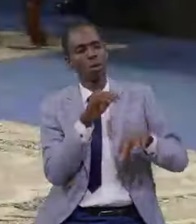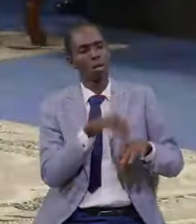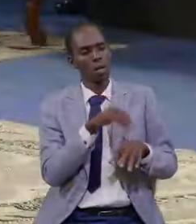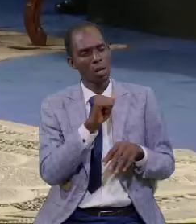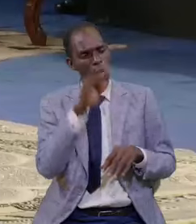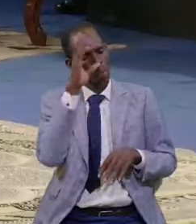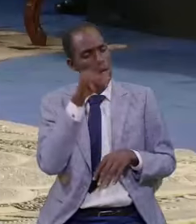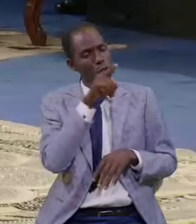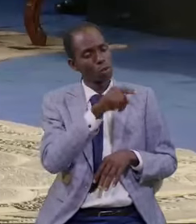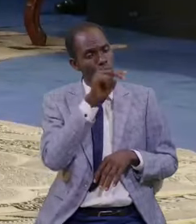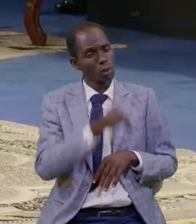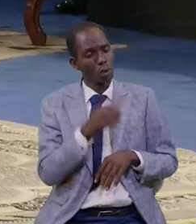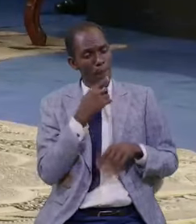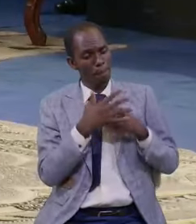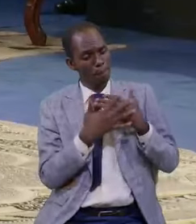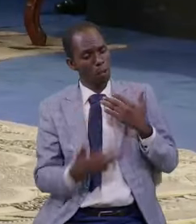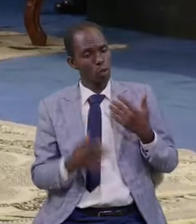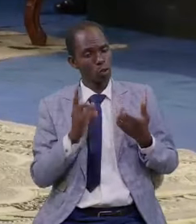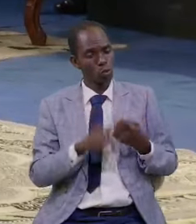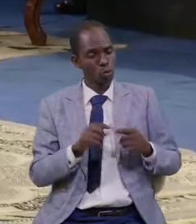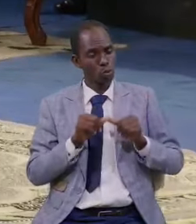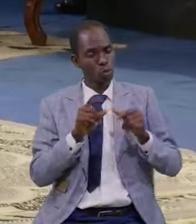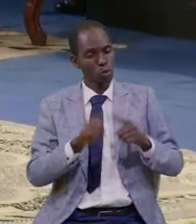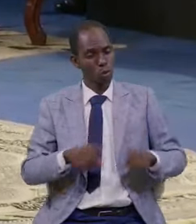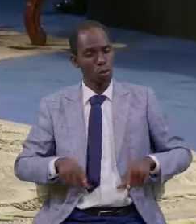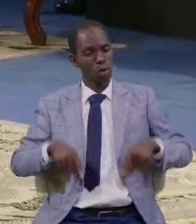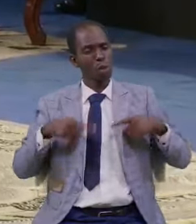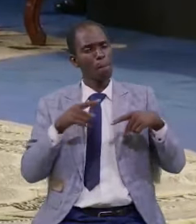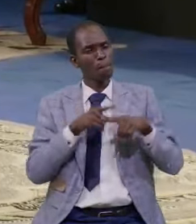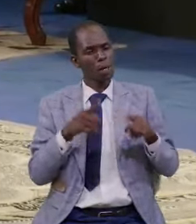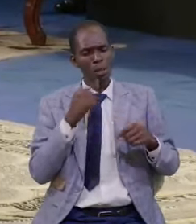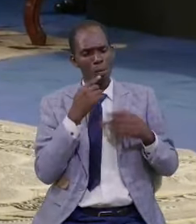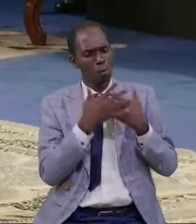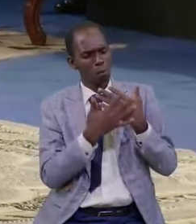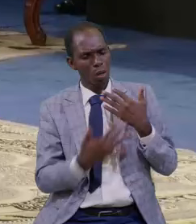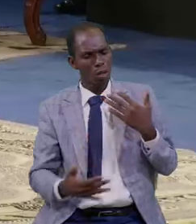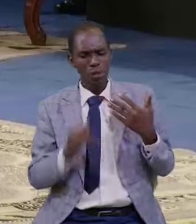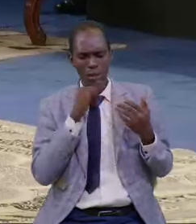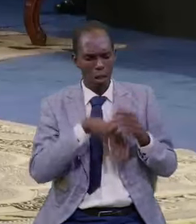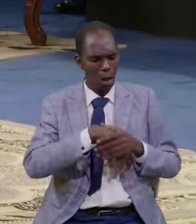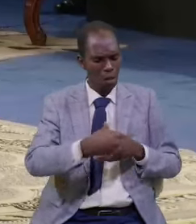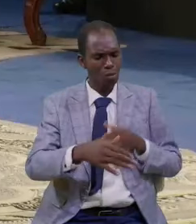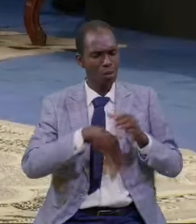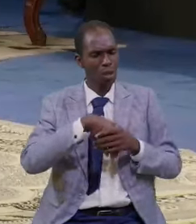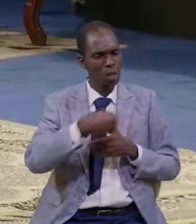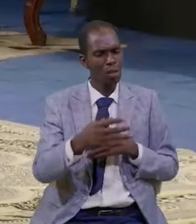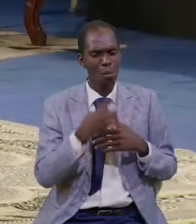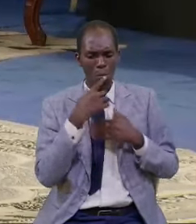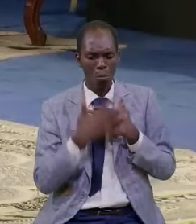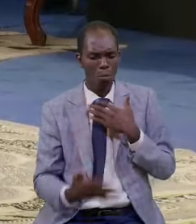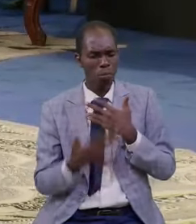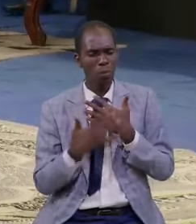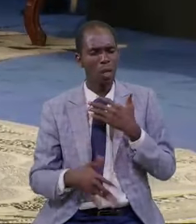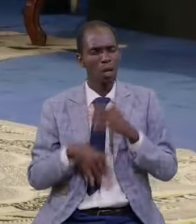that we remain alive. But the blood is, you know, flowing out and gushing out of him. And if